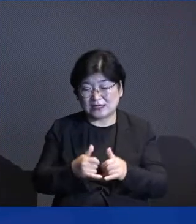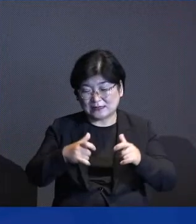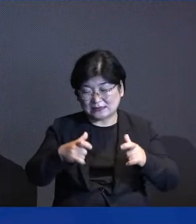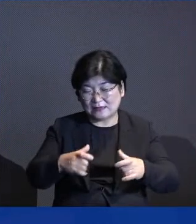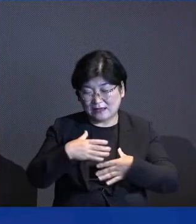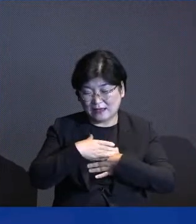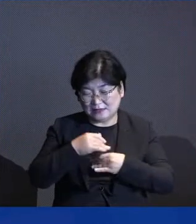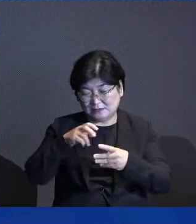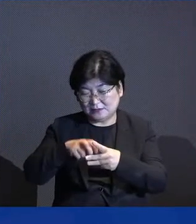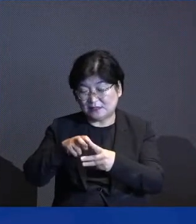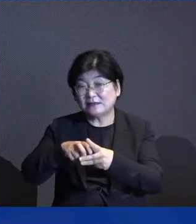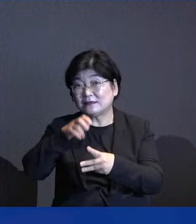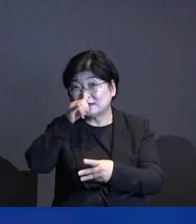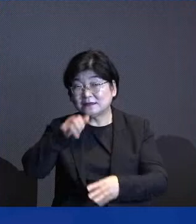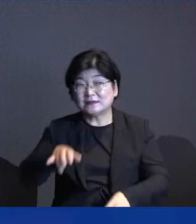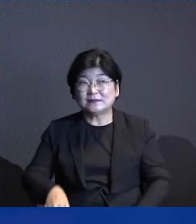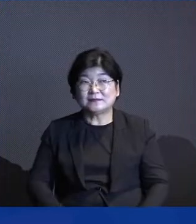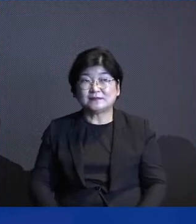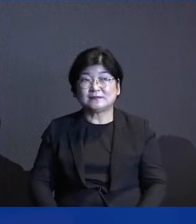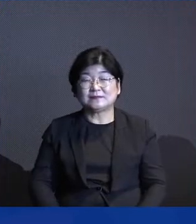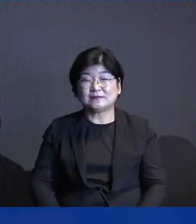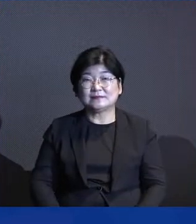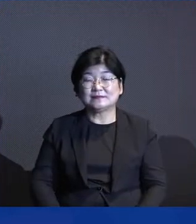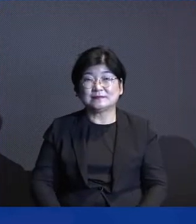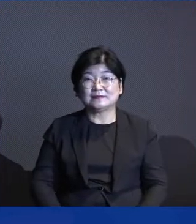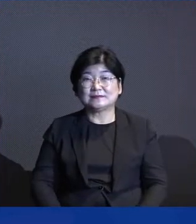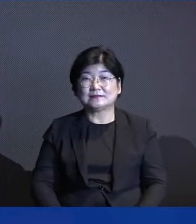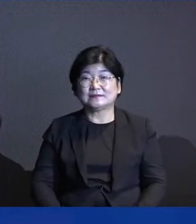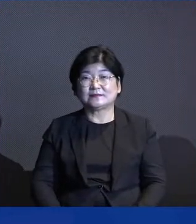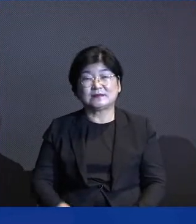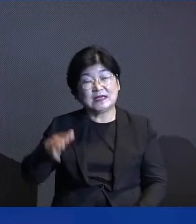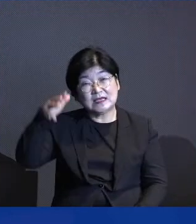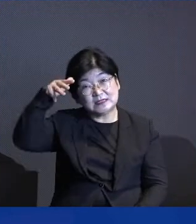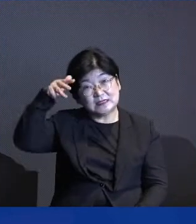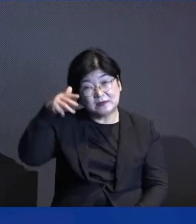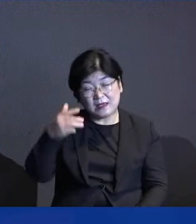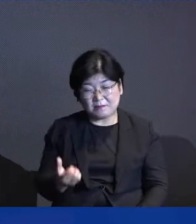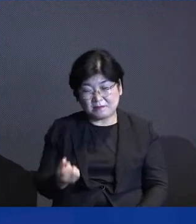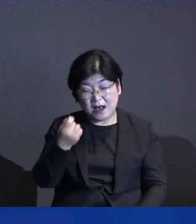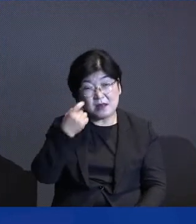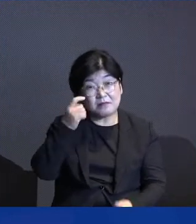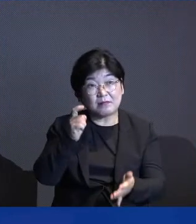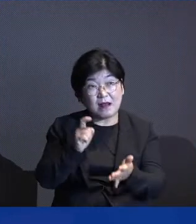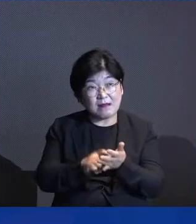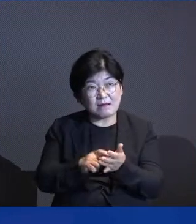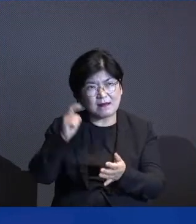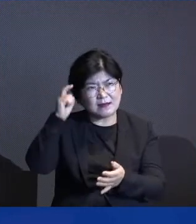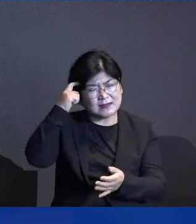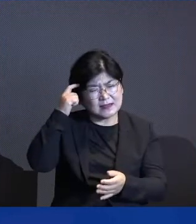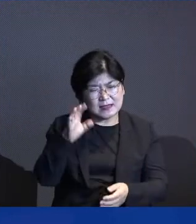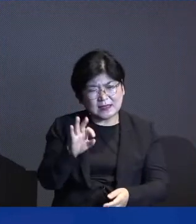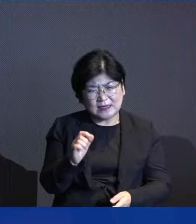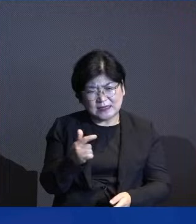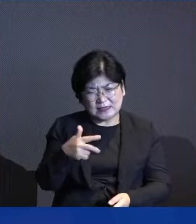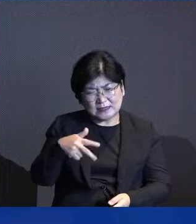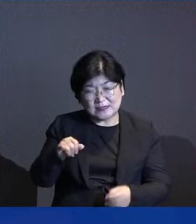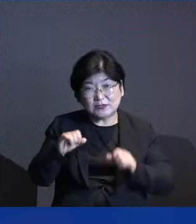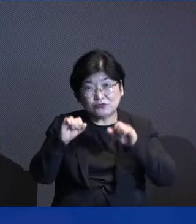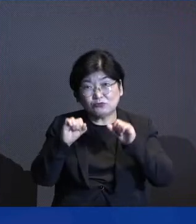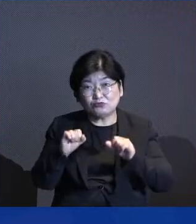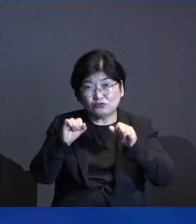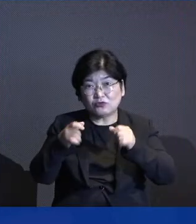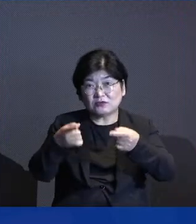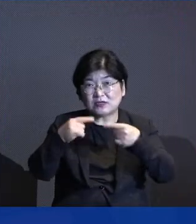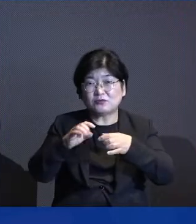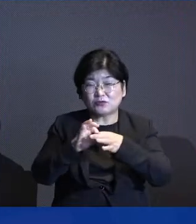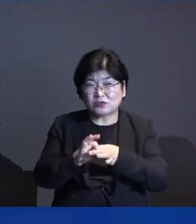it engages in prevention efforts through early detection of dementia and engagement in cognitive exercises,